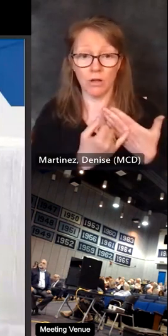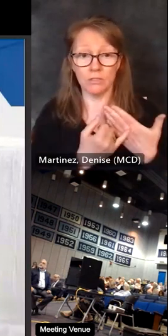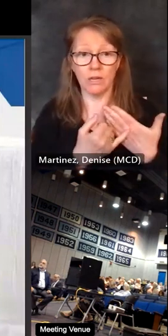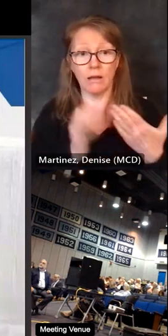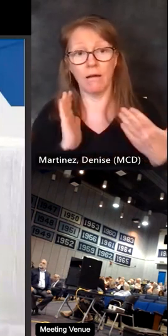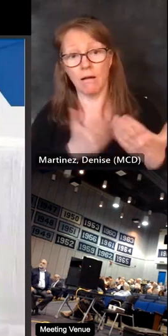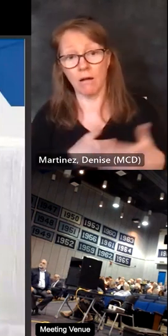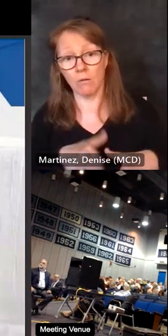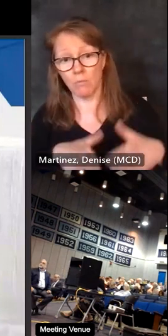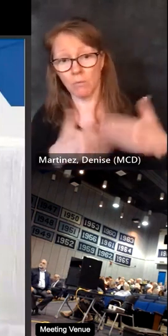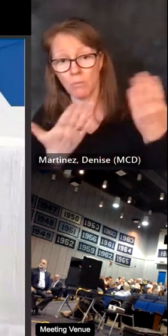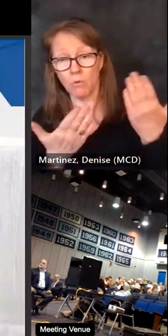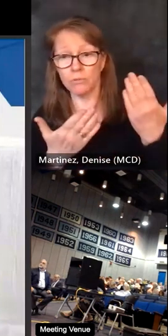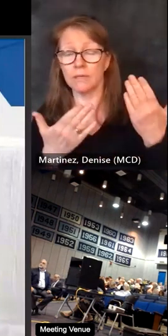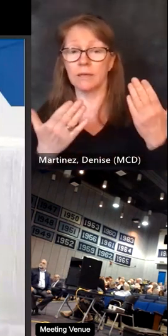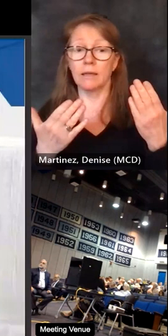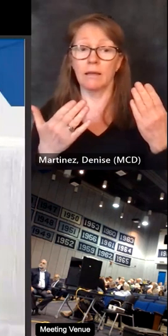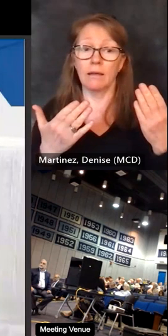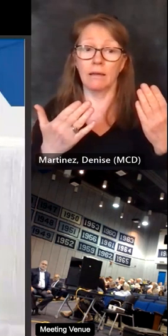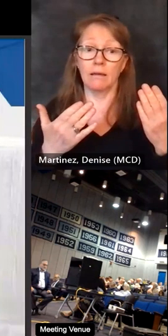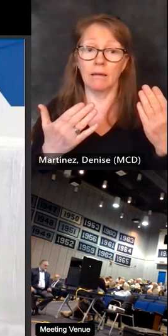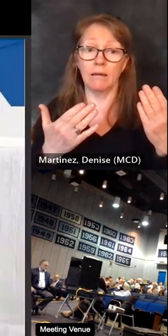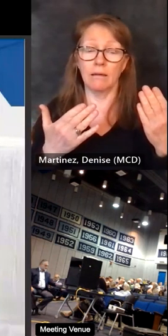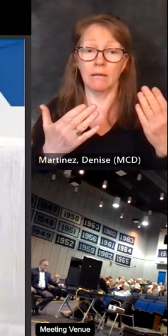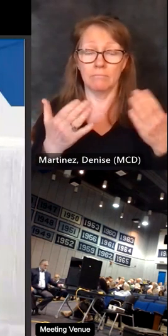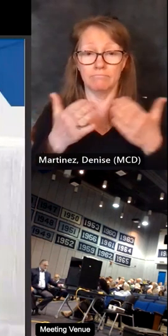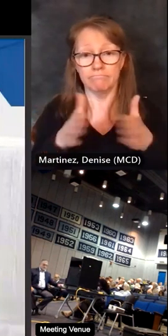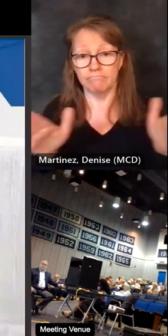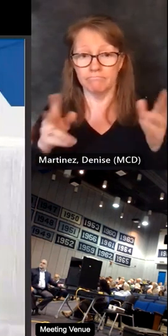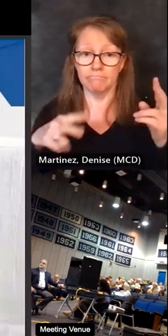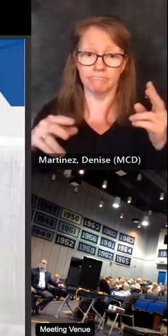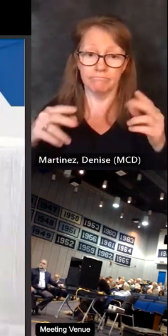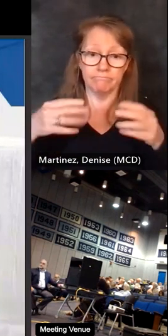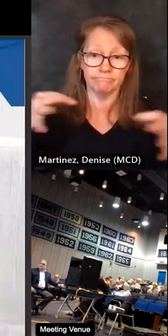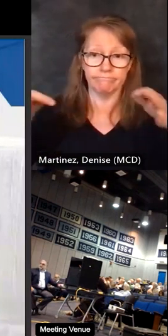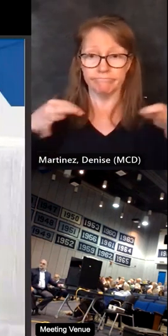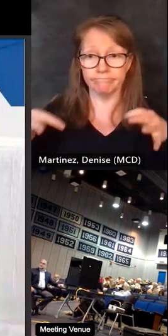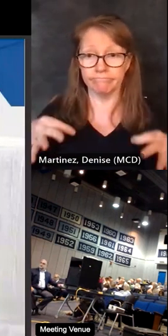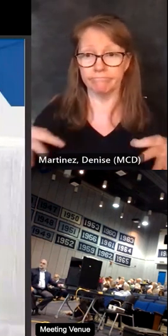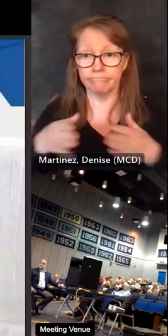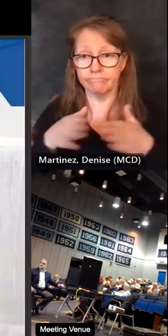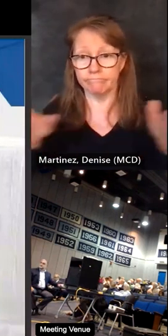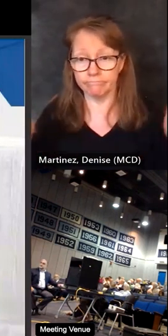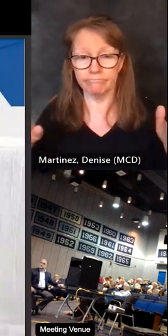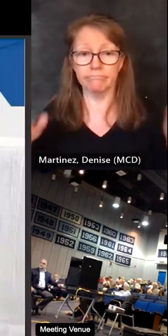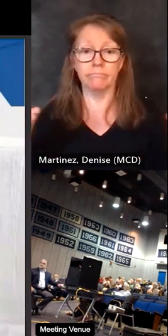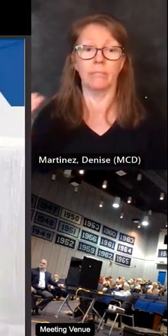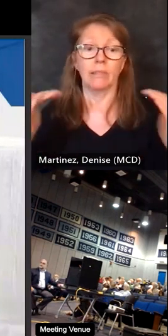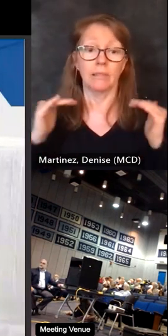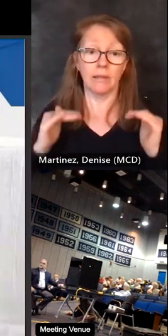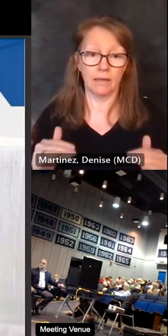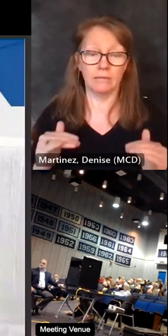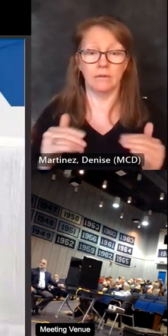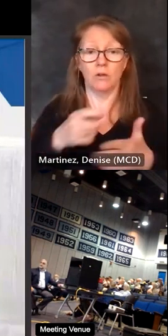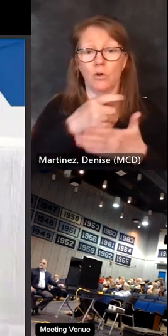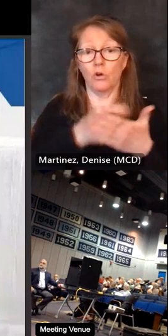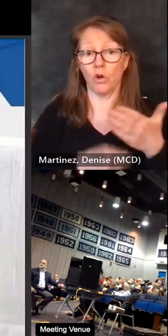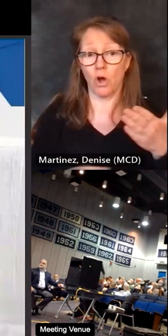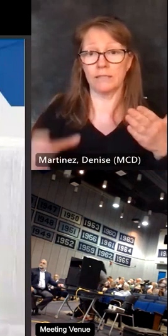here, and then finish up with the cost estimate and schedule and next steps. So just bear with me.